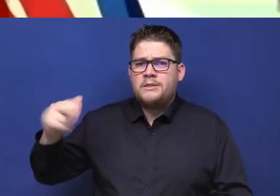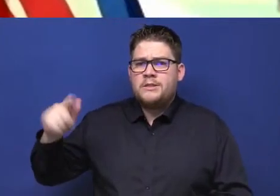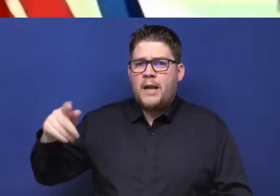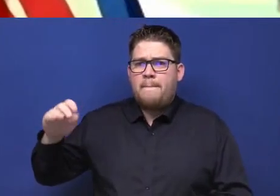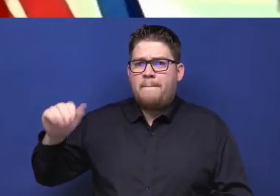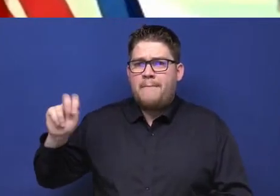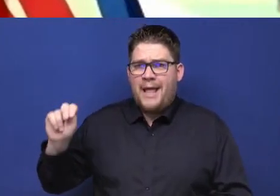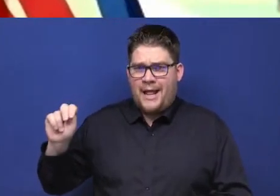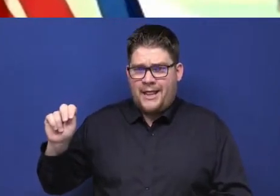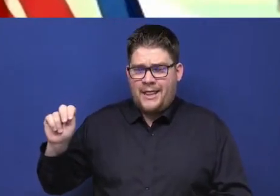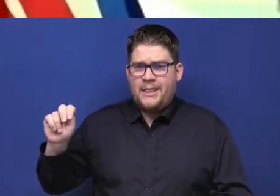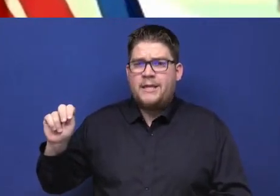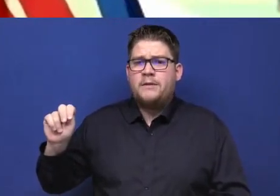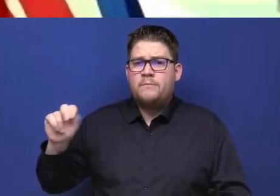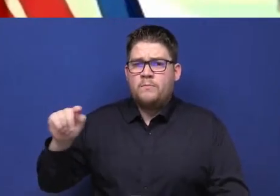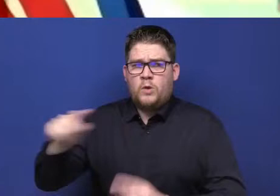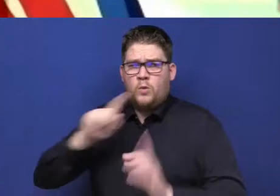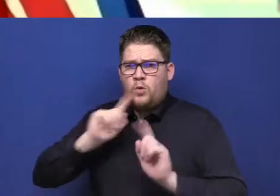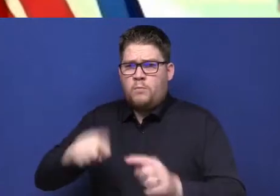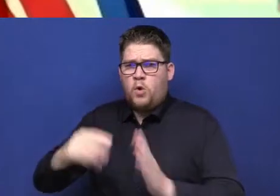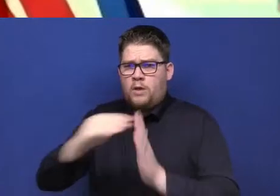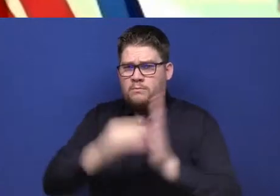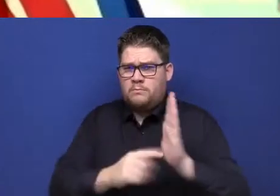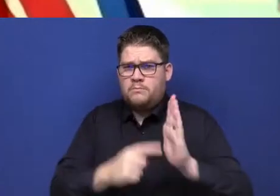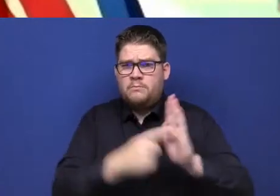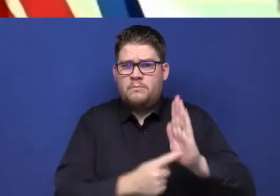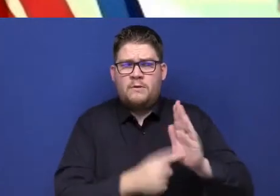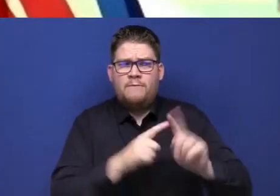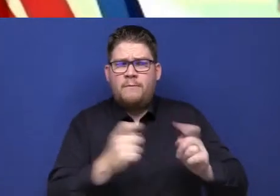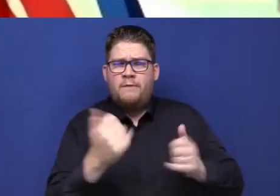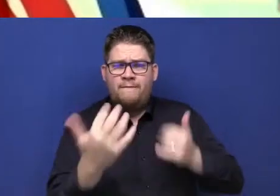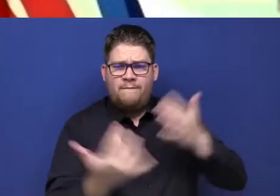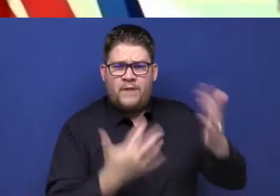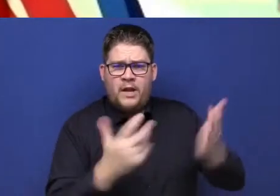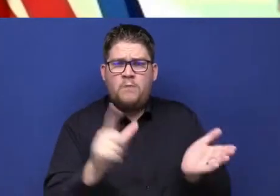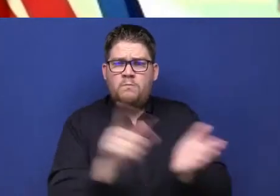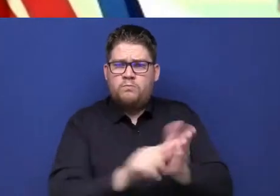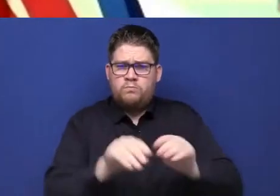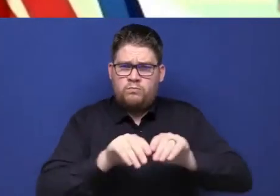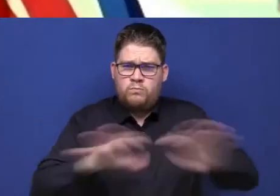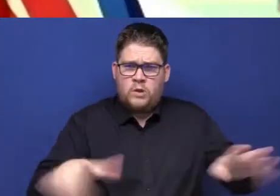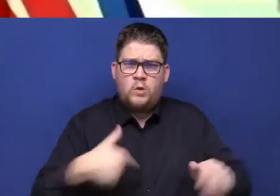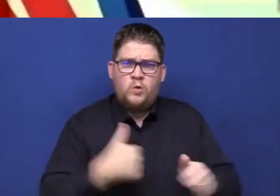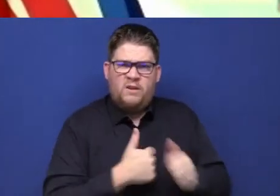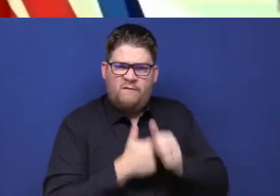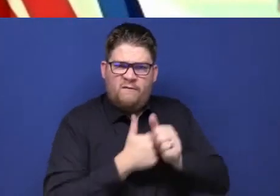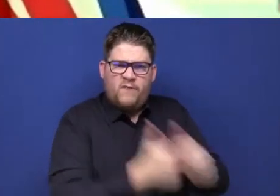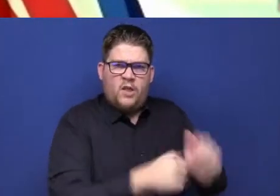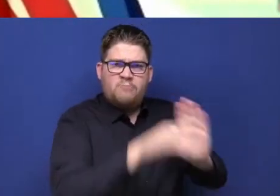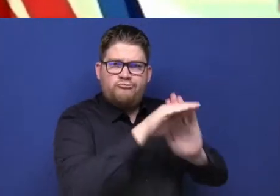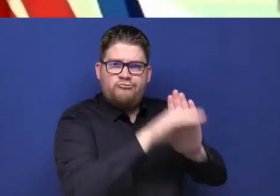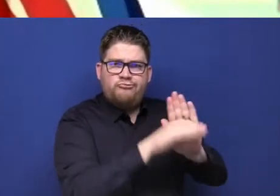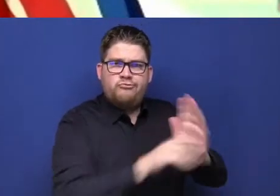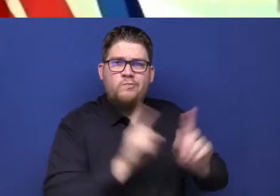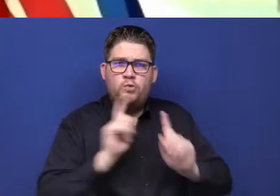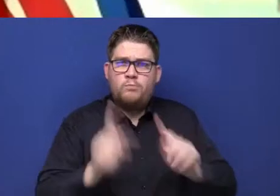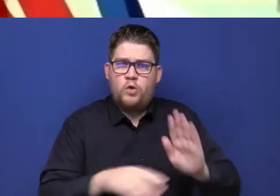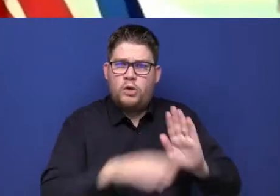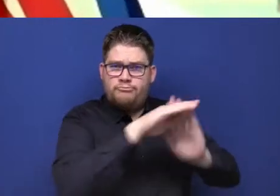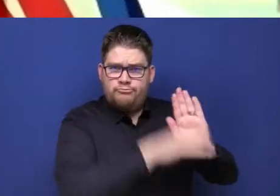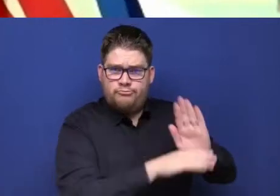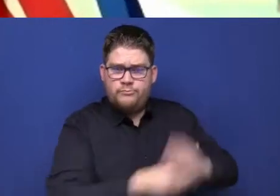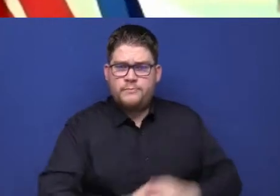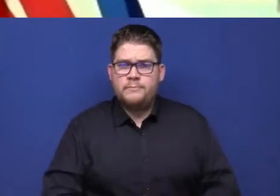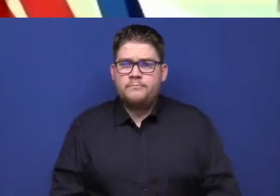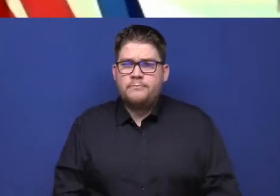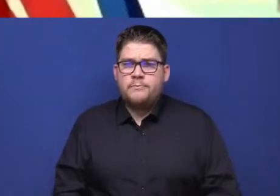traditional mutual aid partners, both across Canada and in the United States. We've brought in resources from all over the country